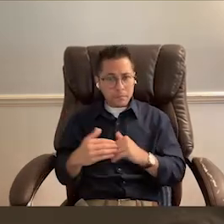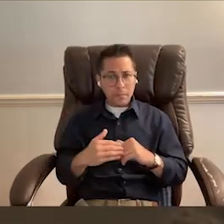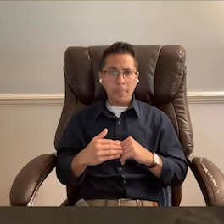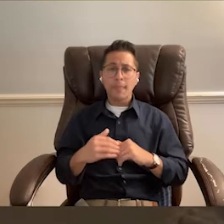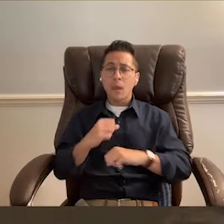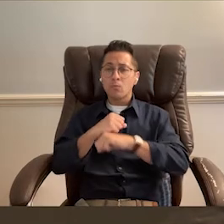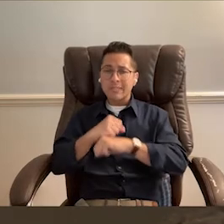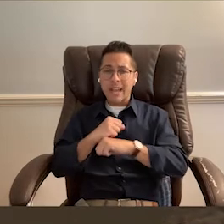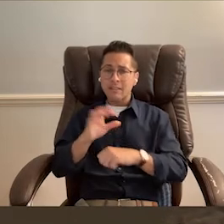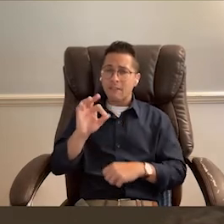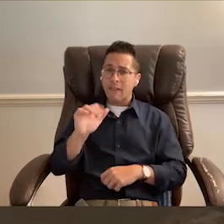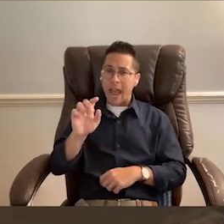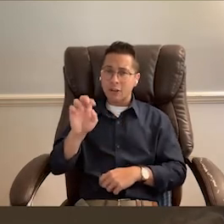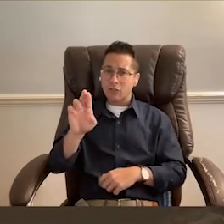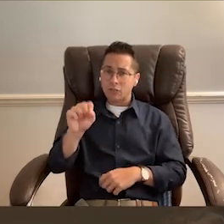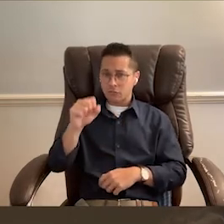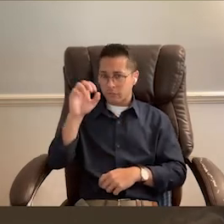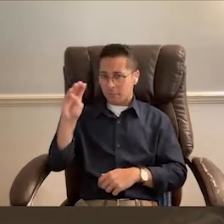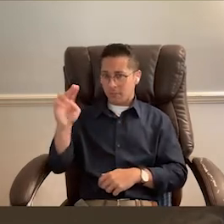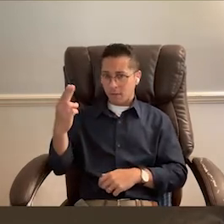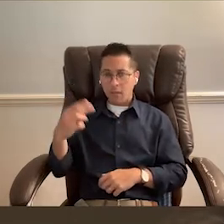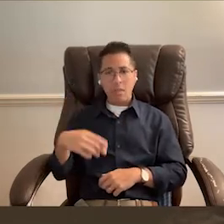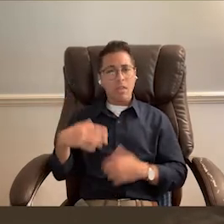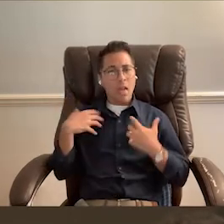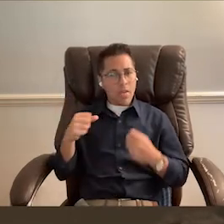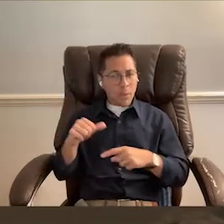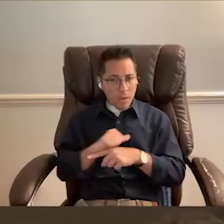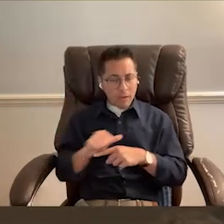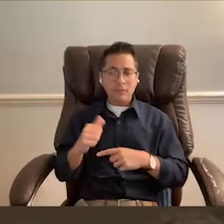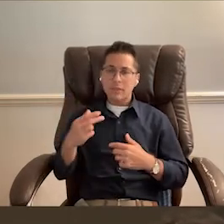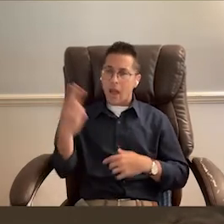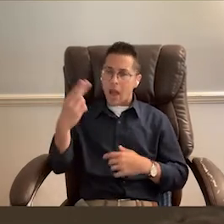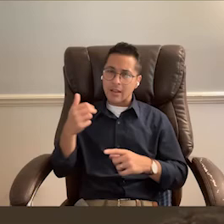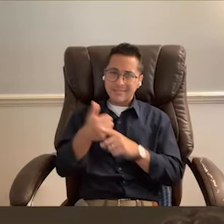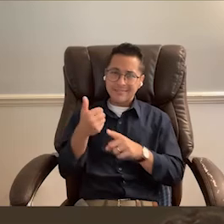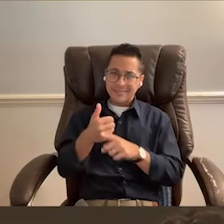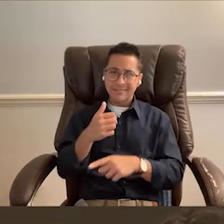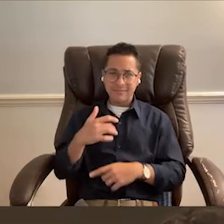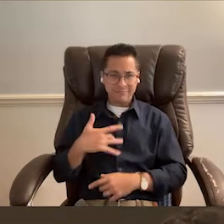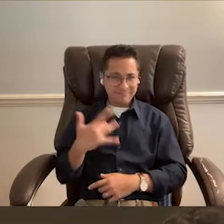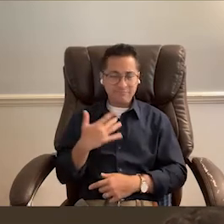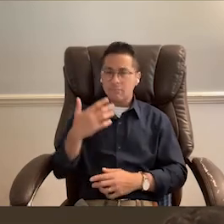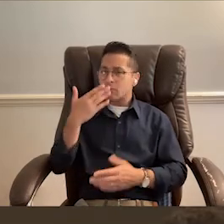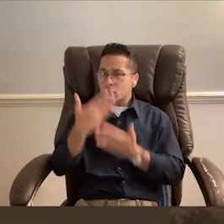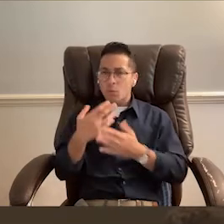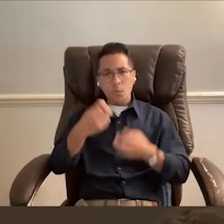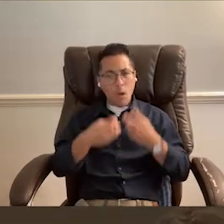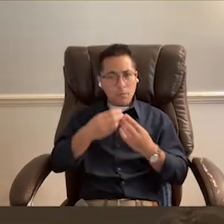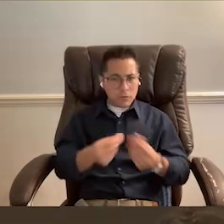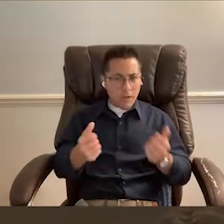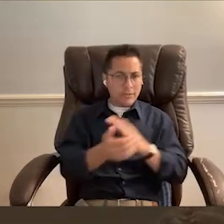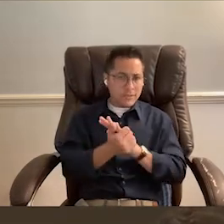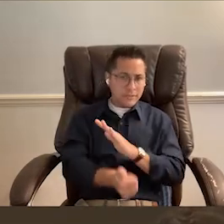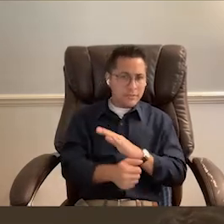and figure out what's going on. Protective factors in mental health, healthy practices,